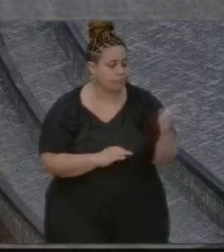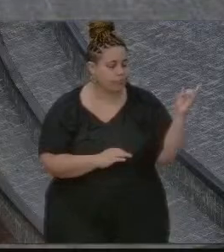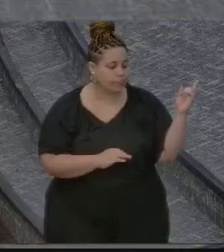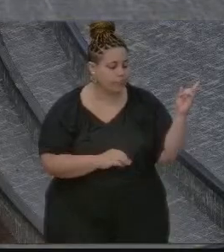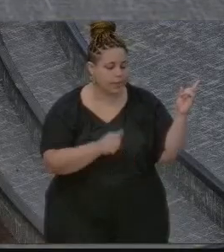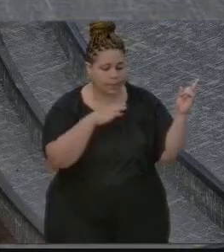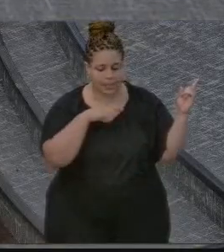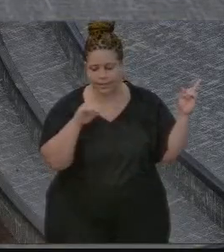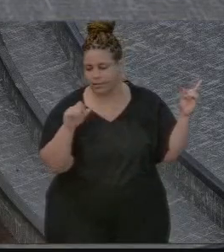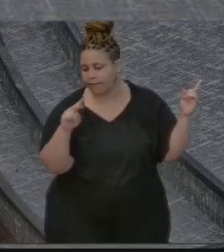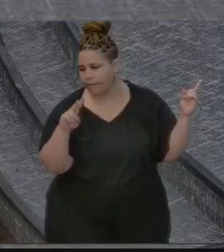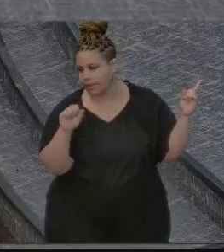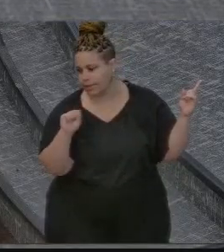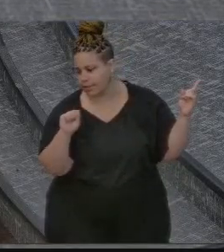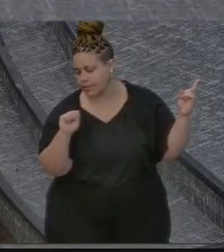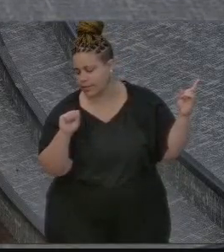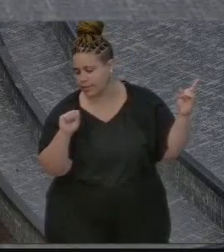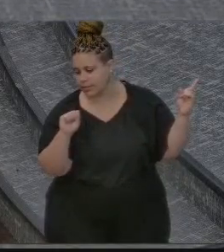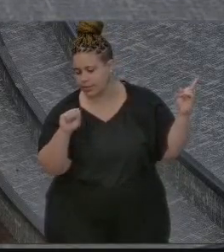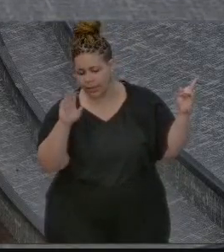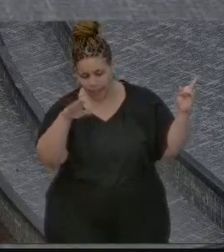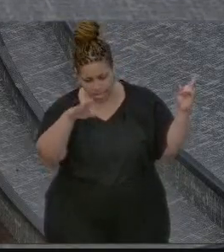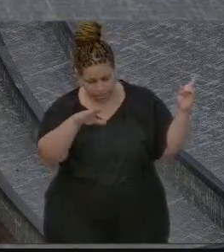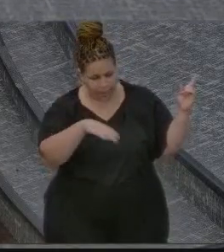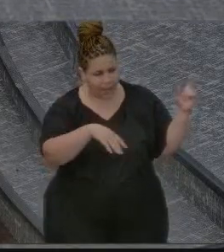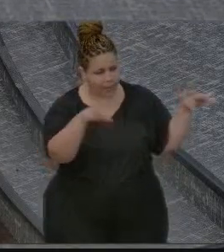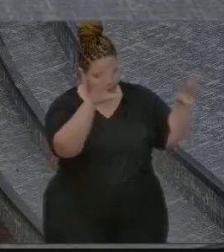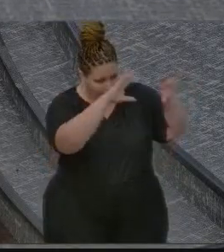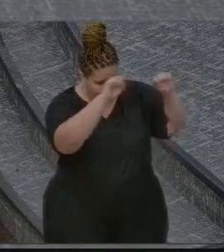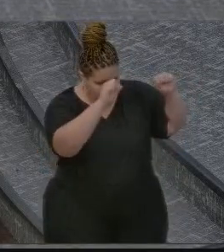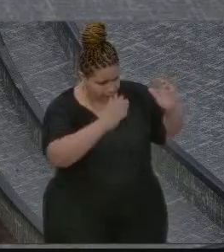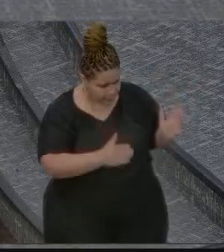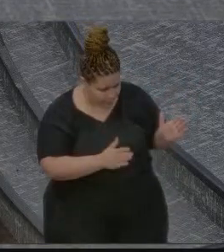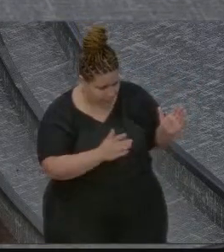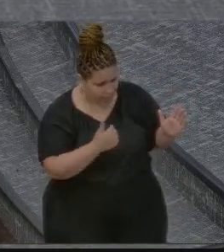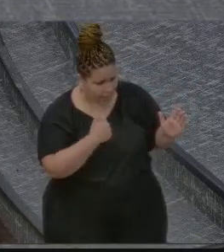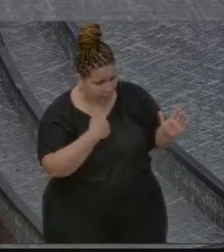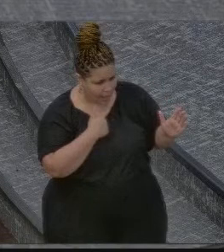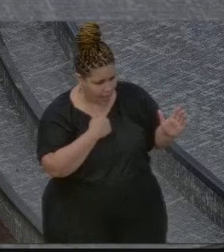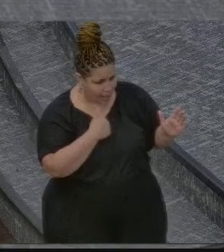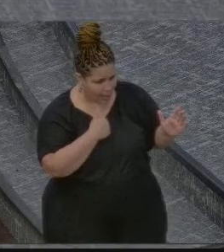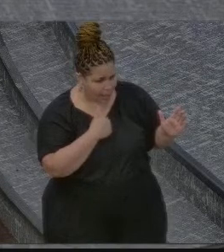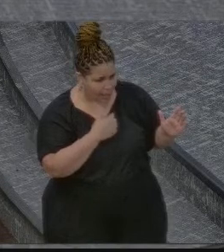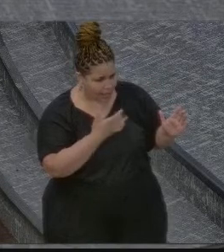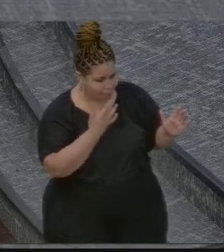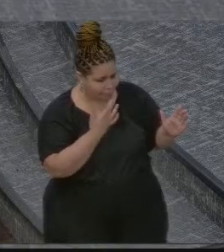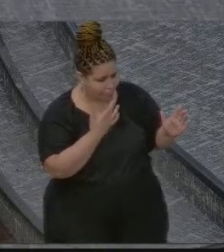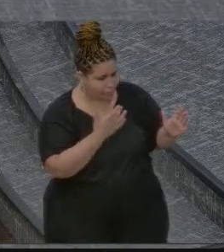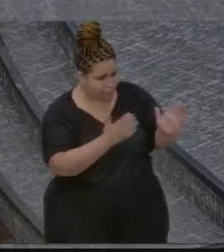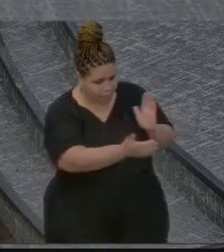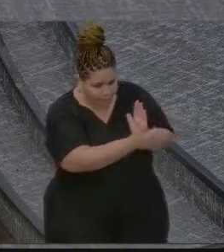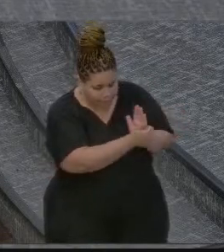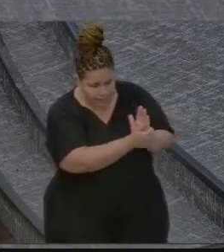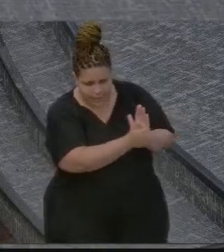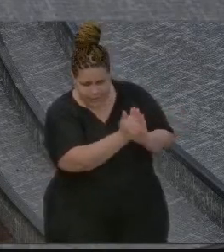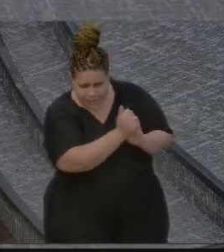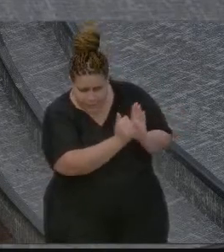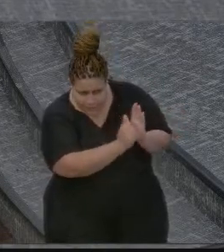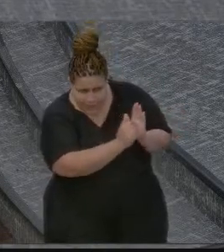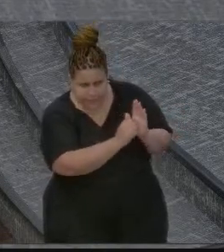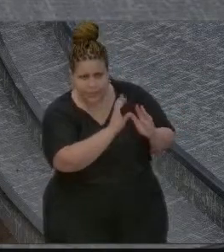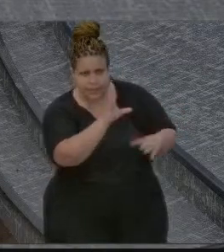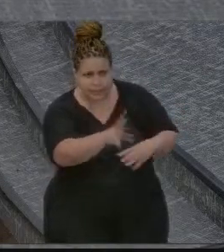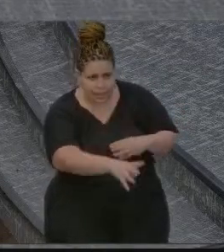Madam President, I would like to make a motion to amend the agenda to add